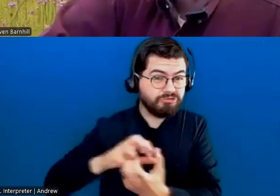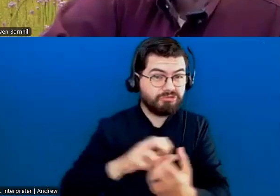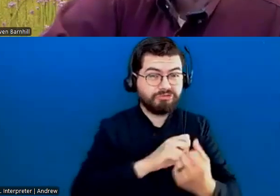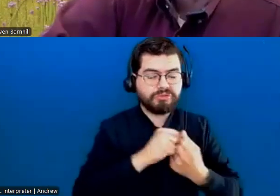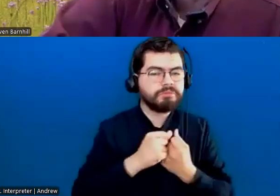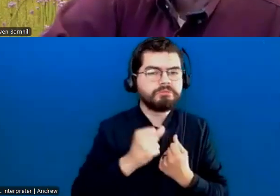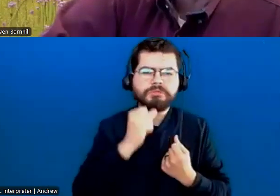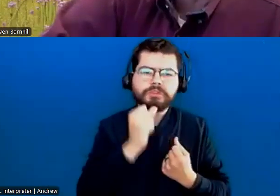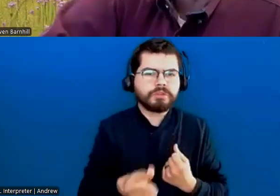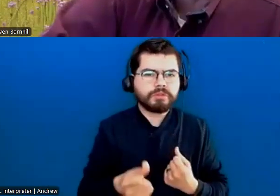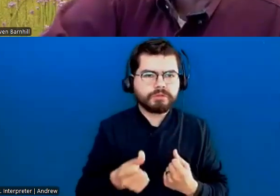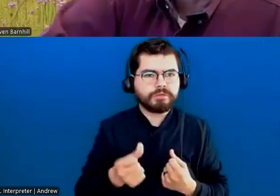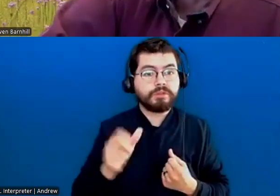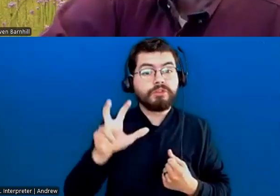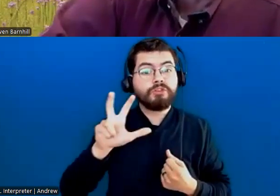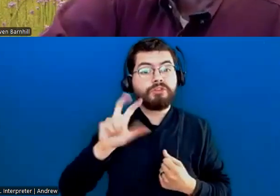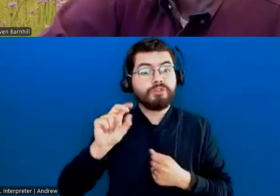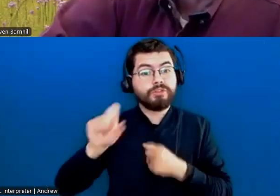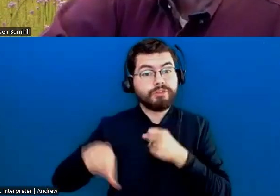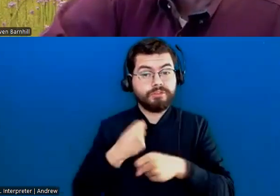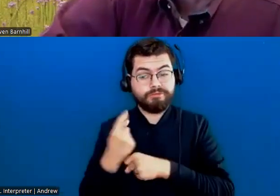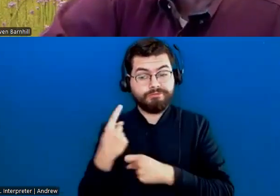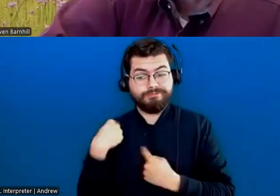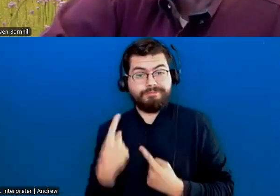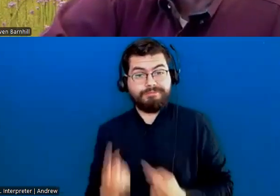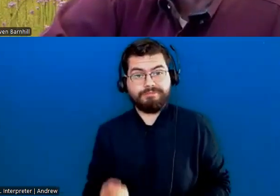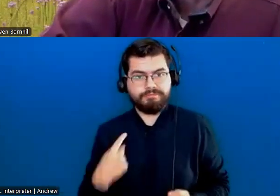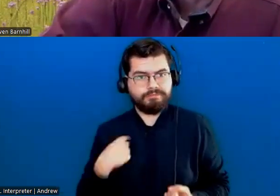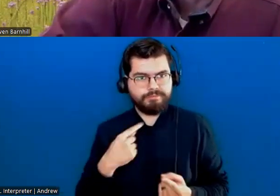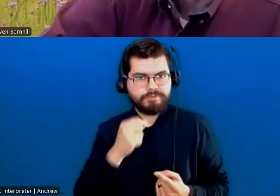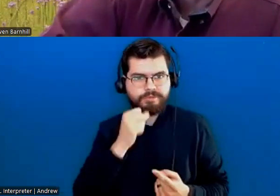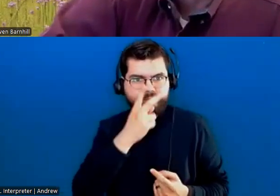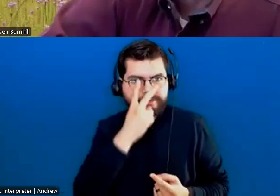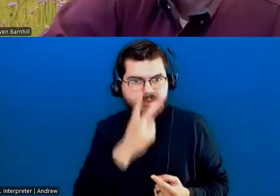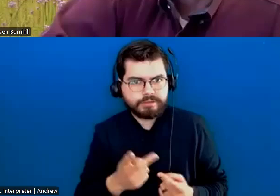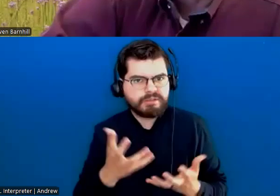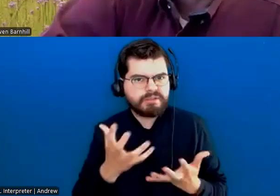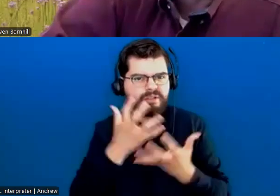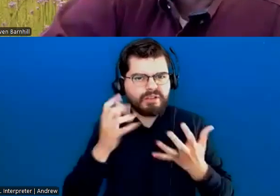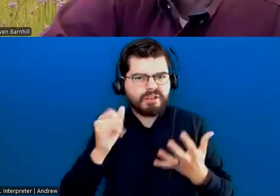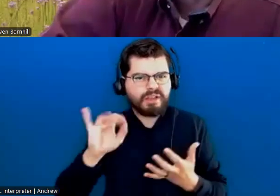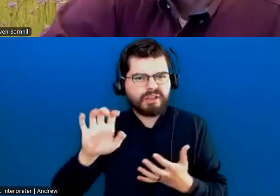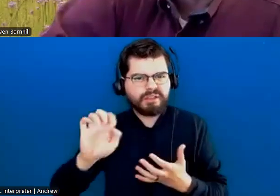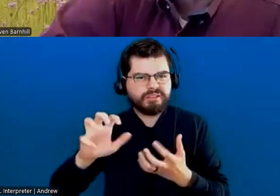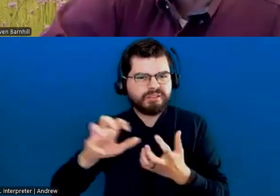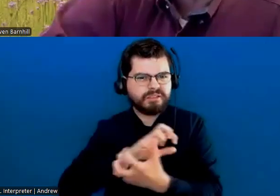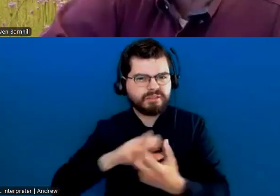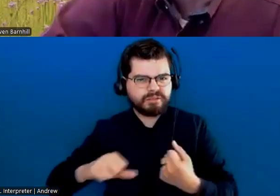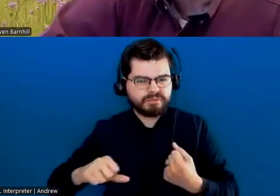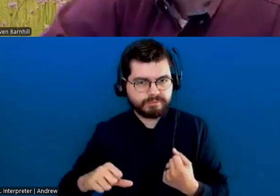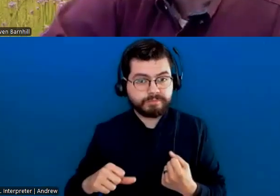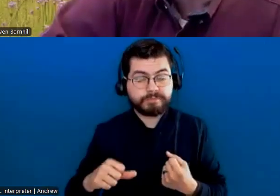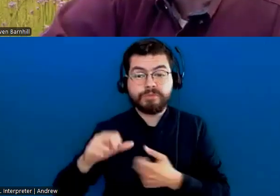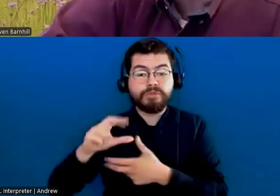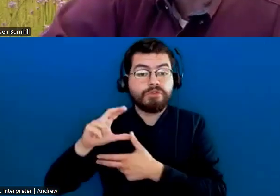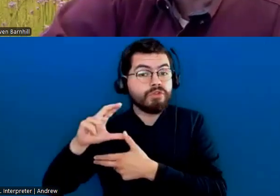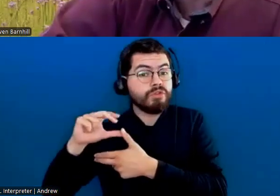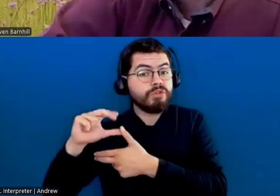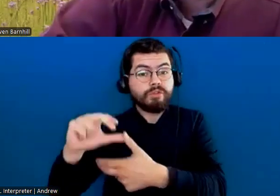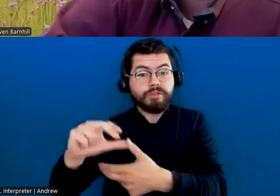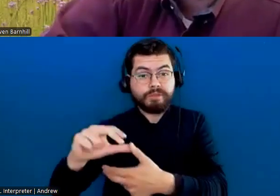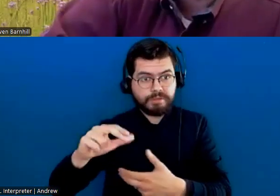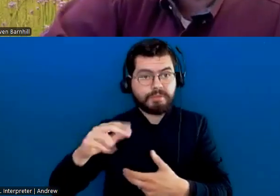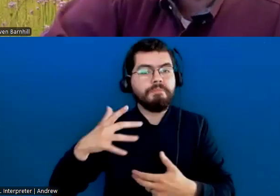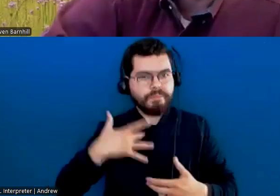period of time, but Jeff gets a lot more ice. We do get a lot of hurricanes, just like Tim said, and I'll echo everything he just said